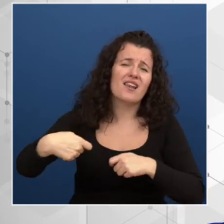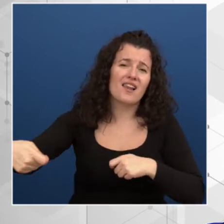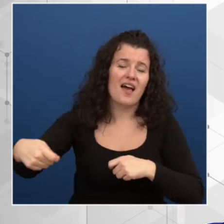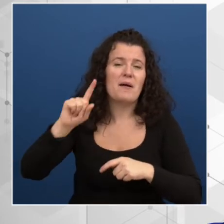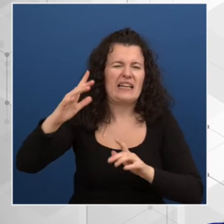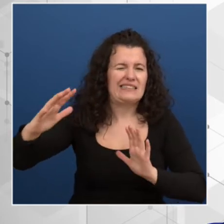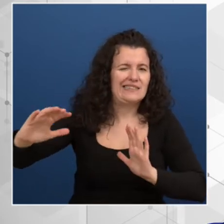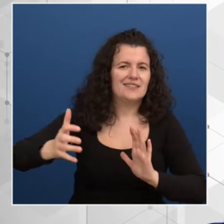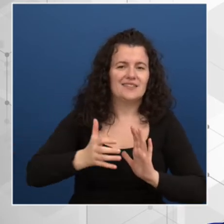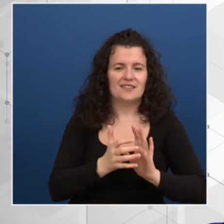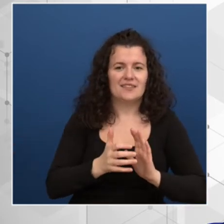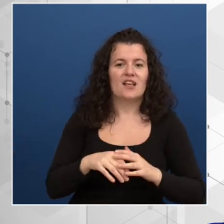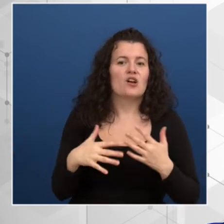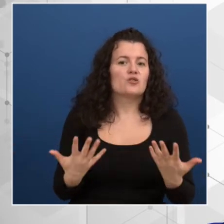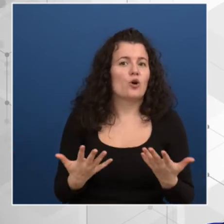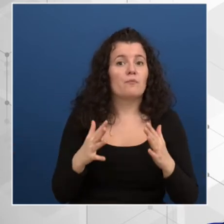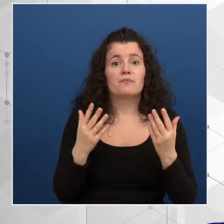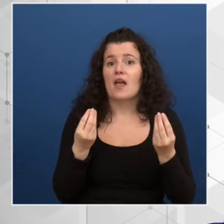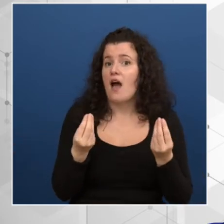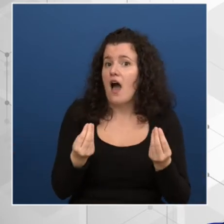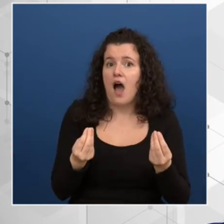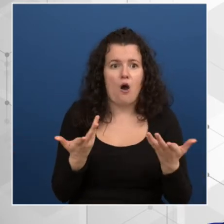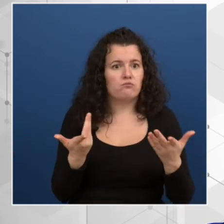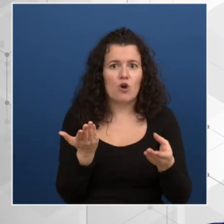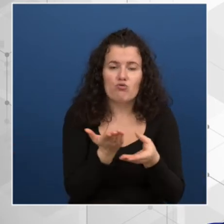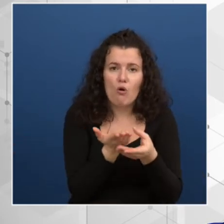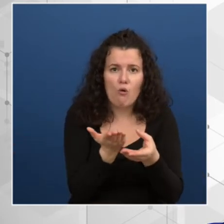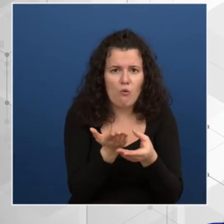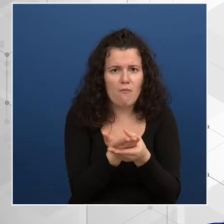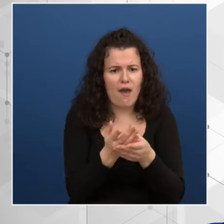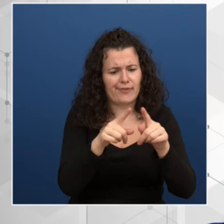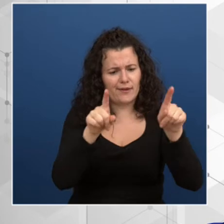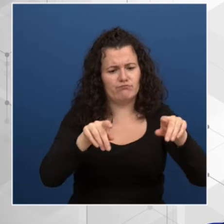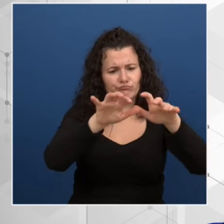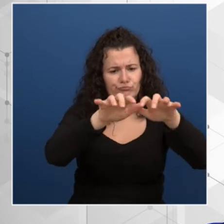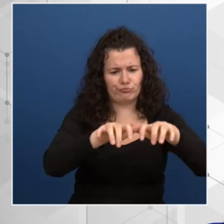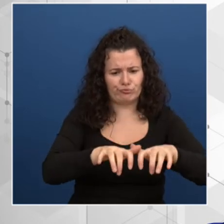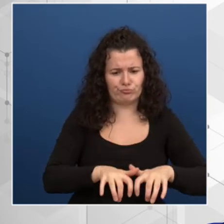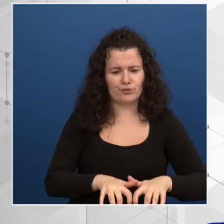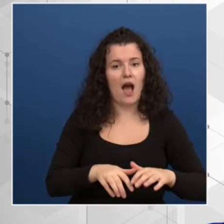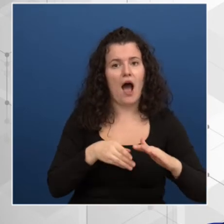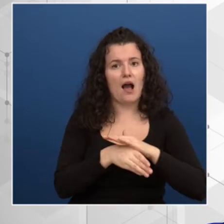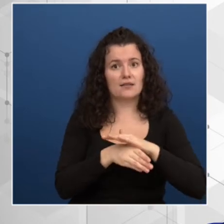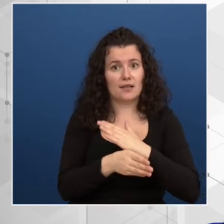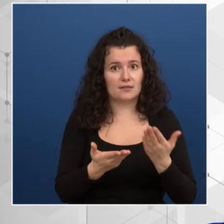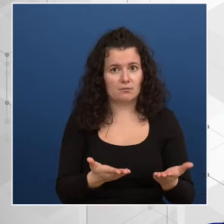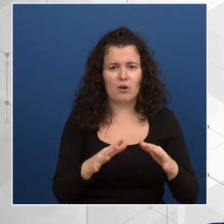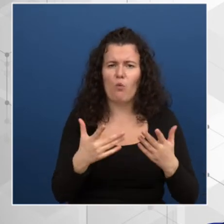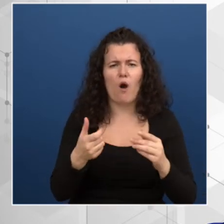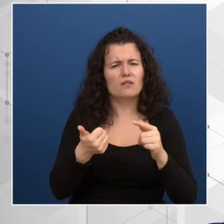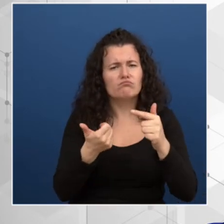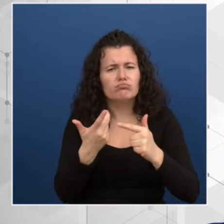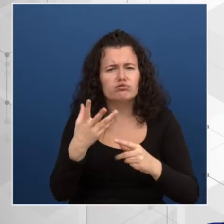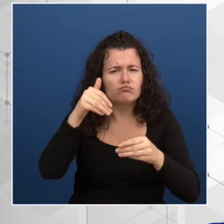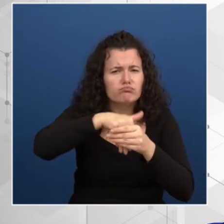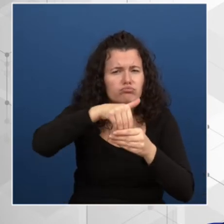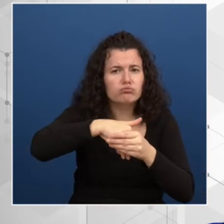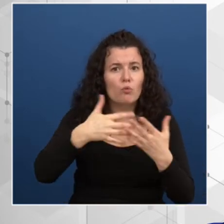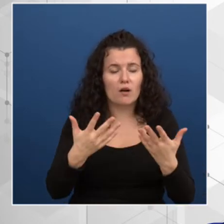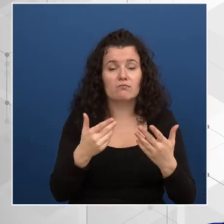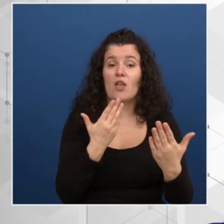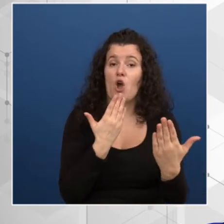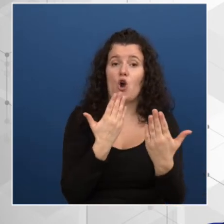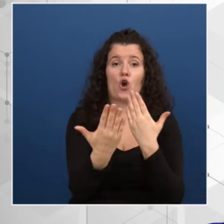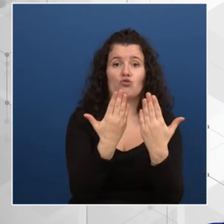general. So obviously, have accessible documents, use color contrast, and make this organization-wide if you can. This is key.